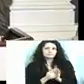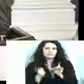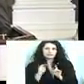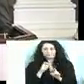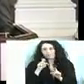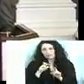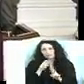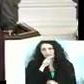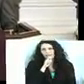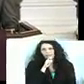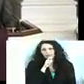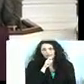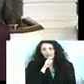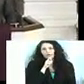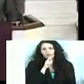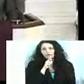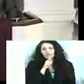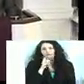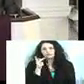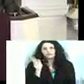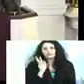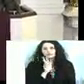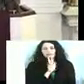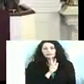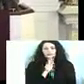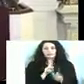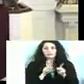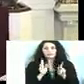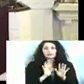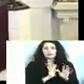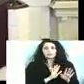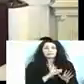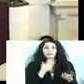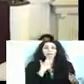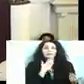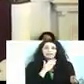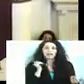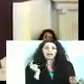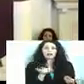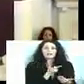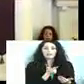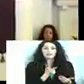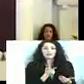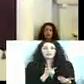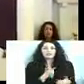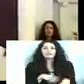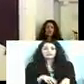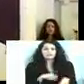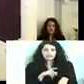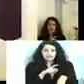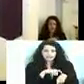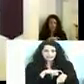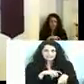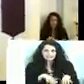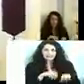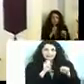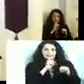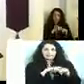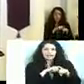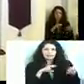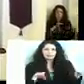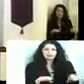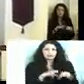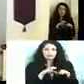microphone as well. So as those candidates are coming up, let's thank them for taking the time to do this course and for making a difference.